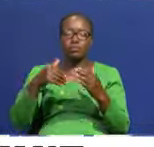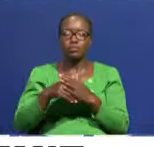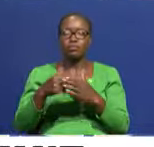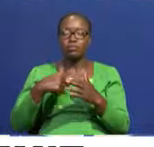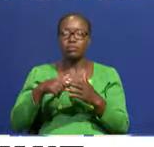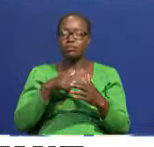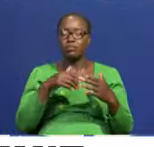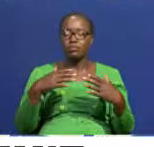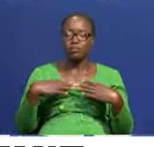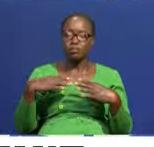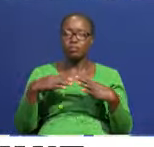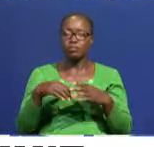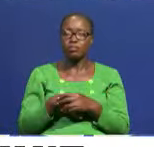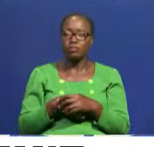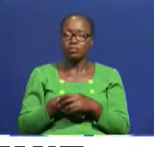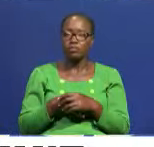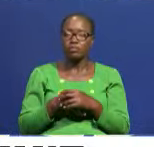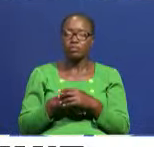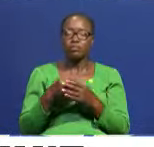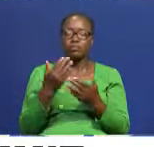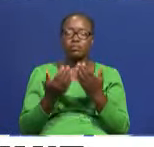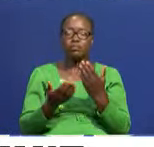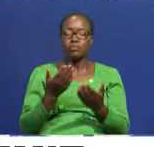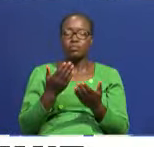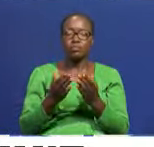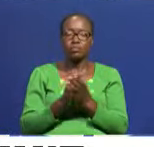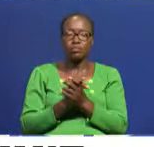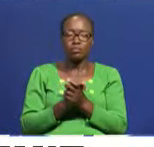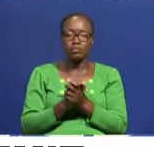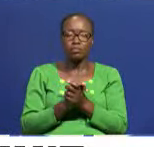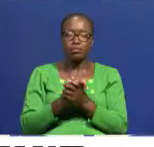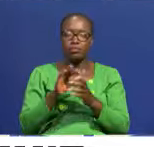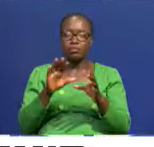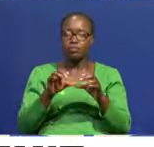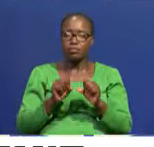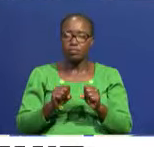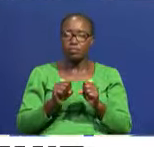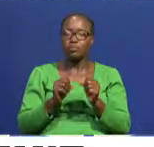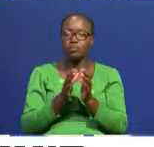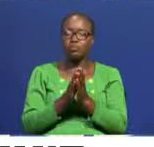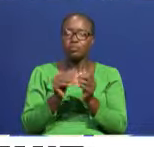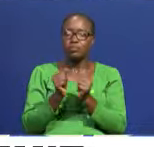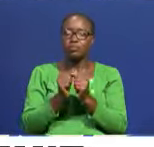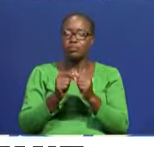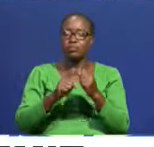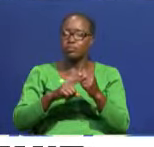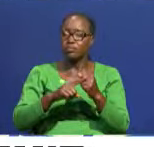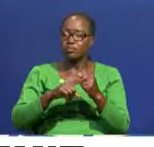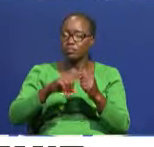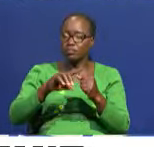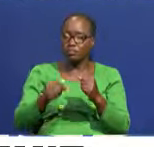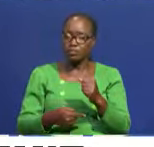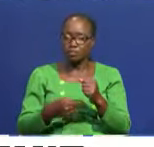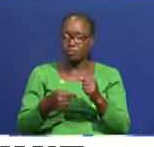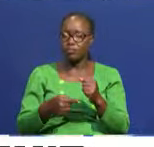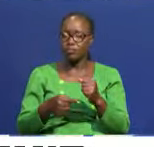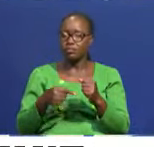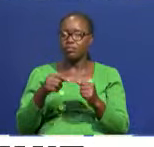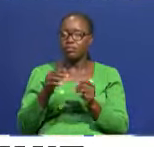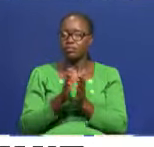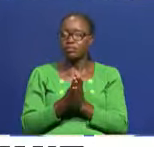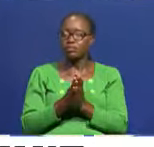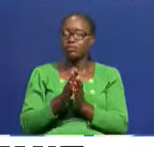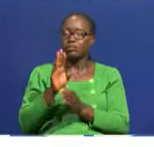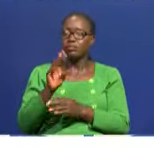people. Despite possessing over 60,000 megawatt potential